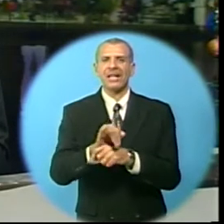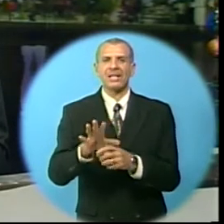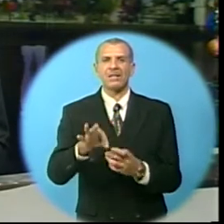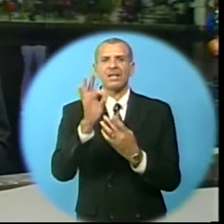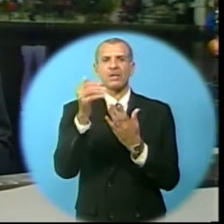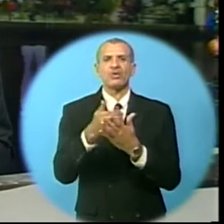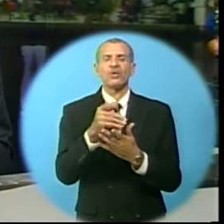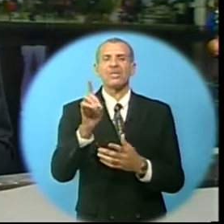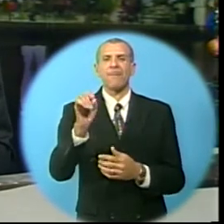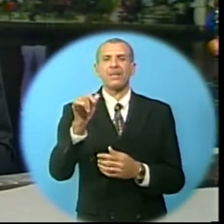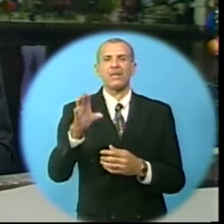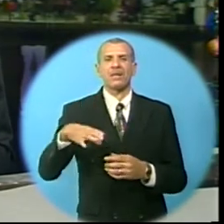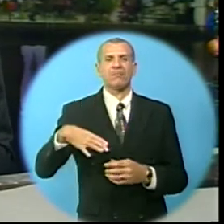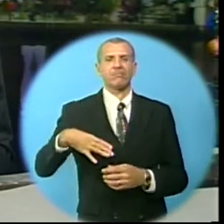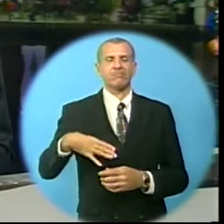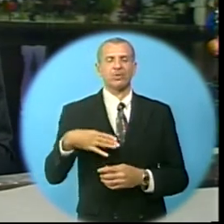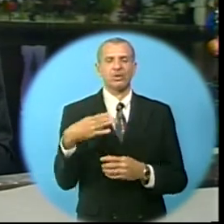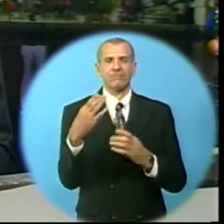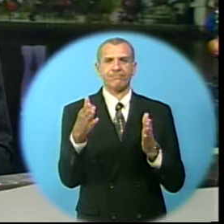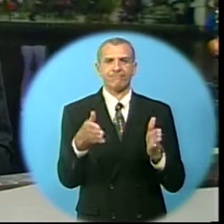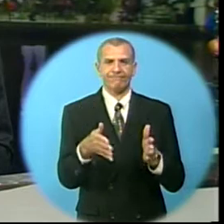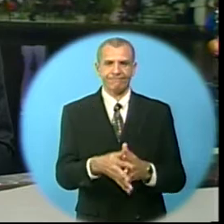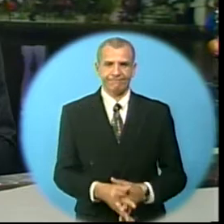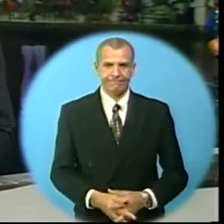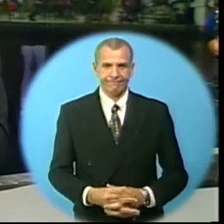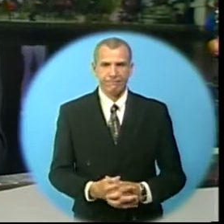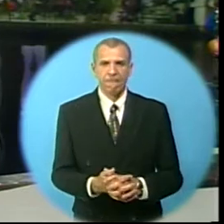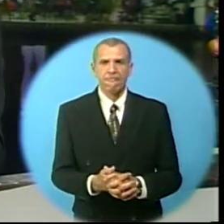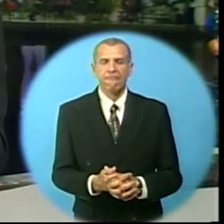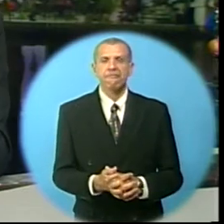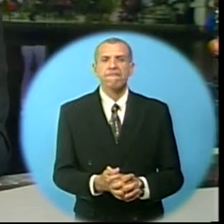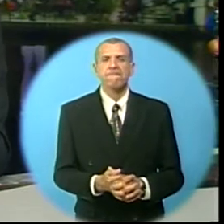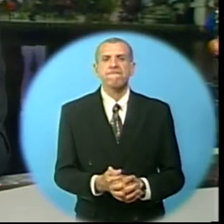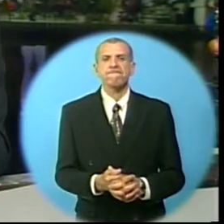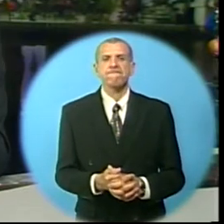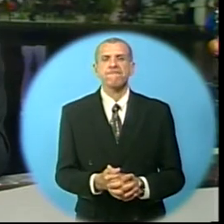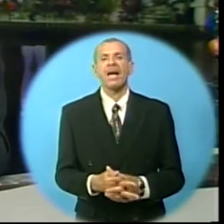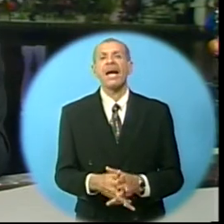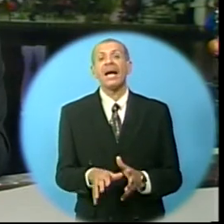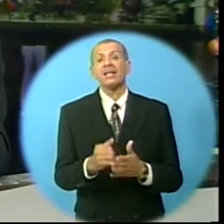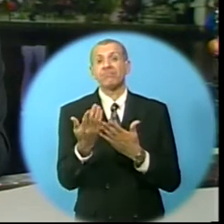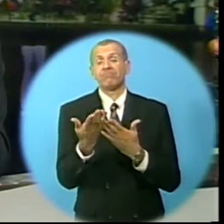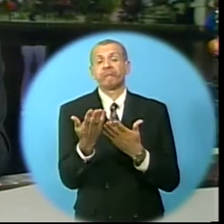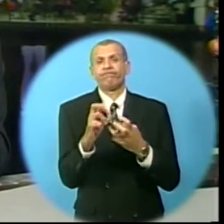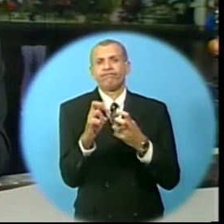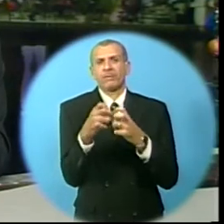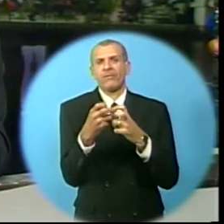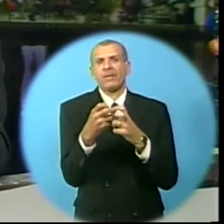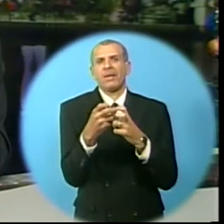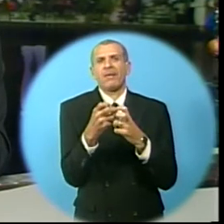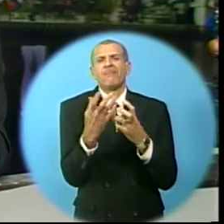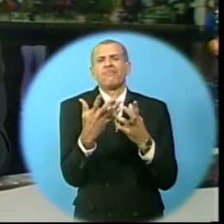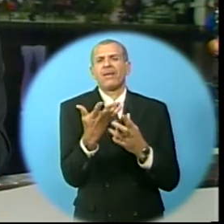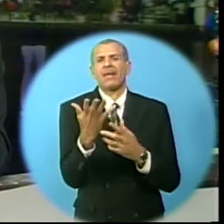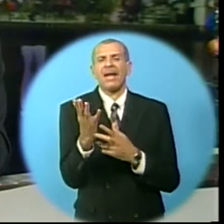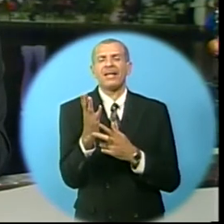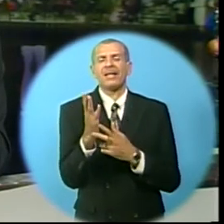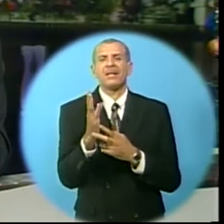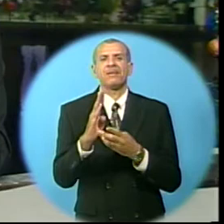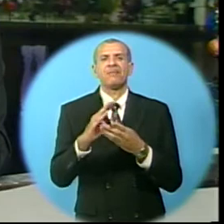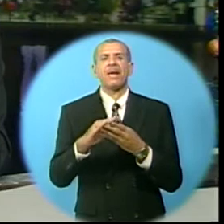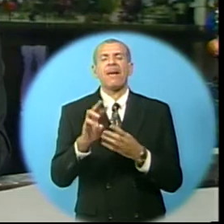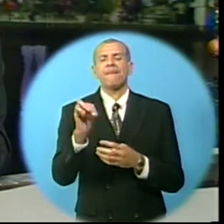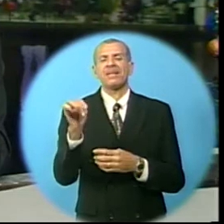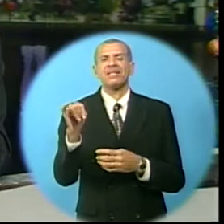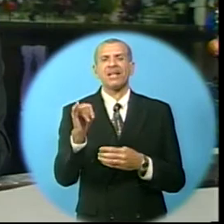as the new deputy chair. Well, it's an issue MPs for the city of Bridgetown have sought to address, and businesses